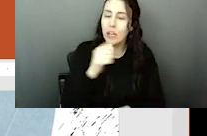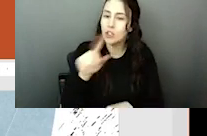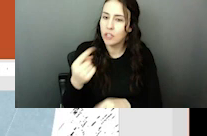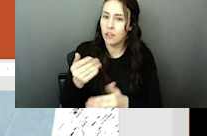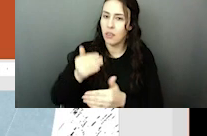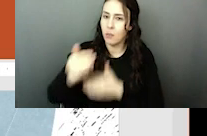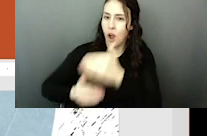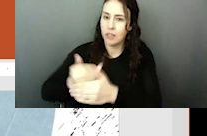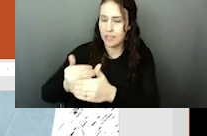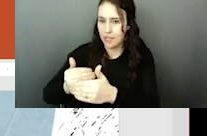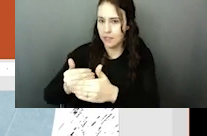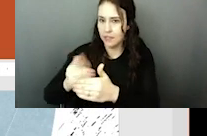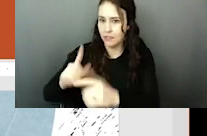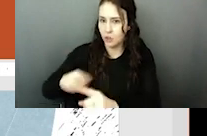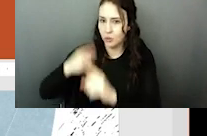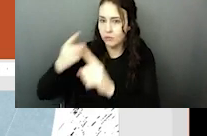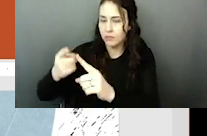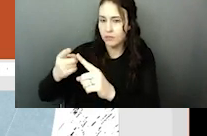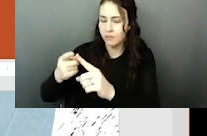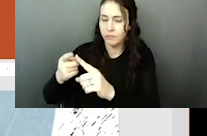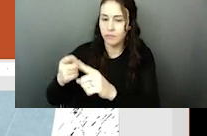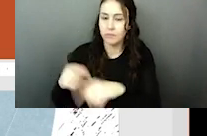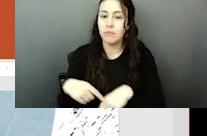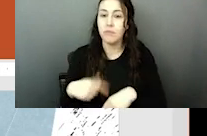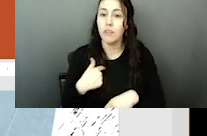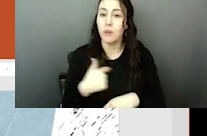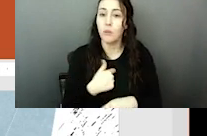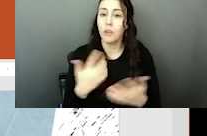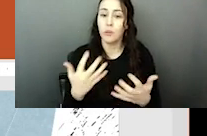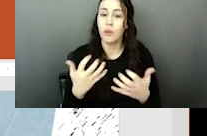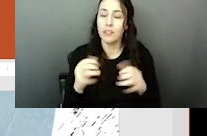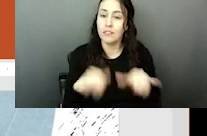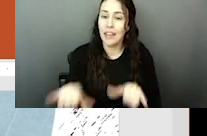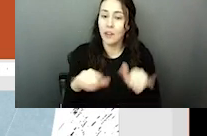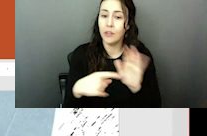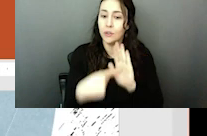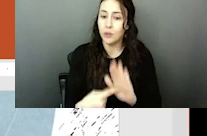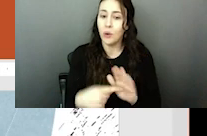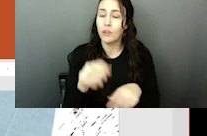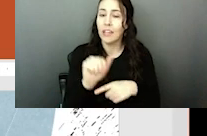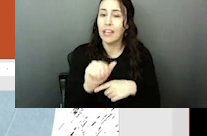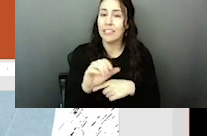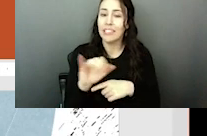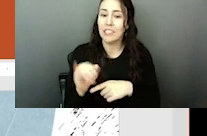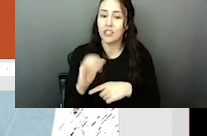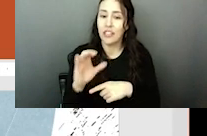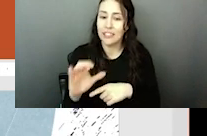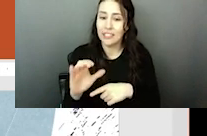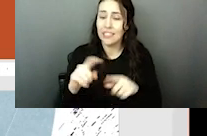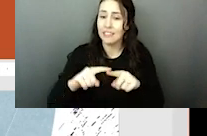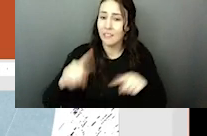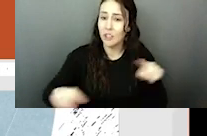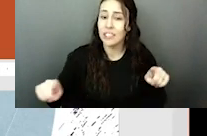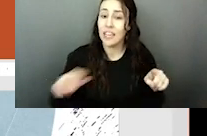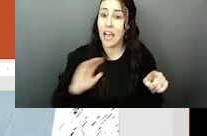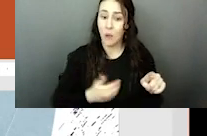really wanted standards that were reflective of the diversity of ACCJC member institutions. You know, Alicia mentioned our